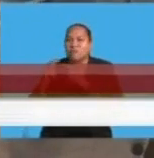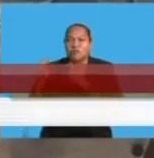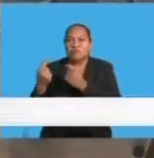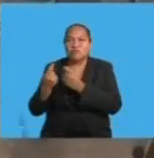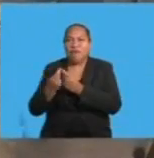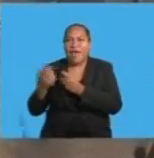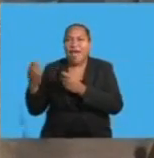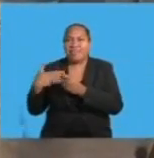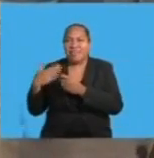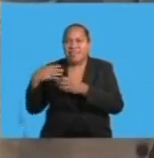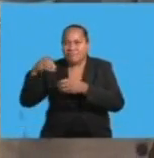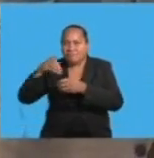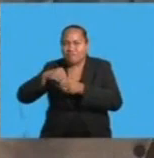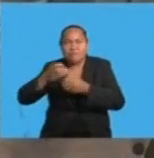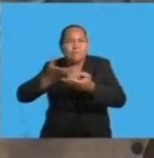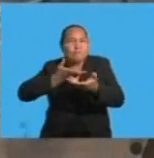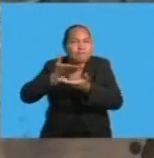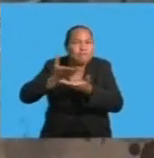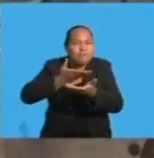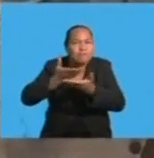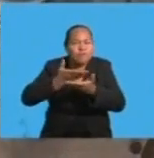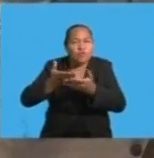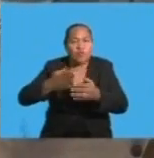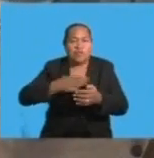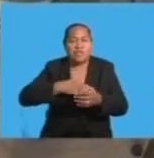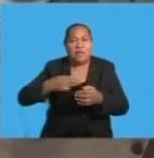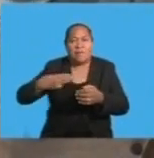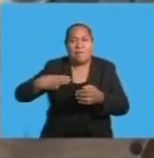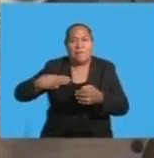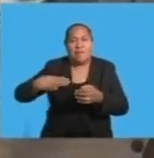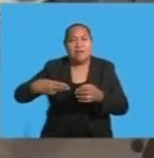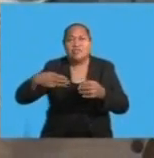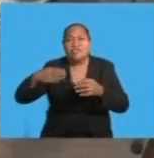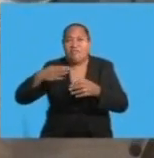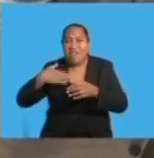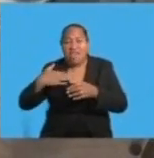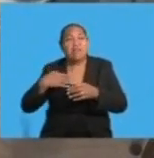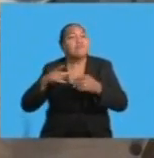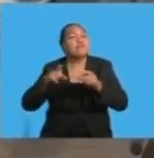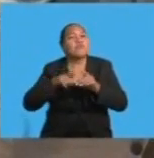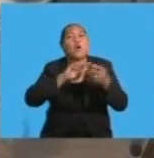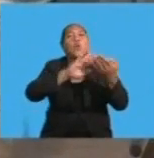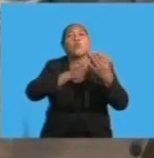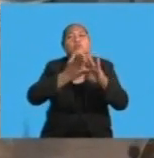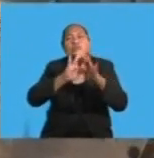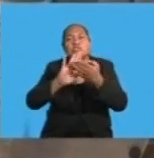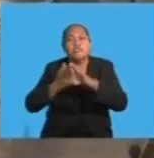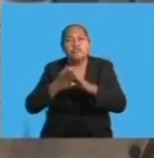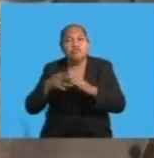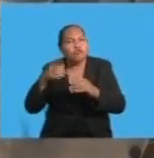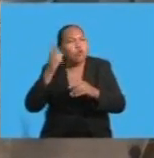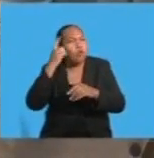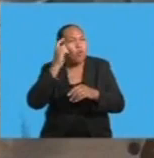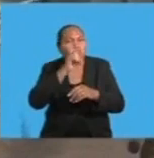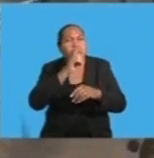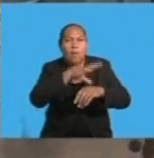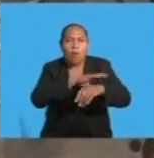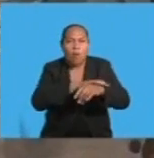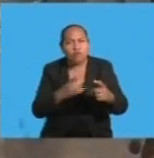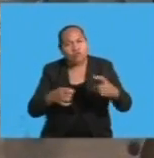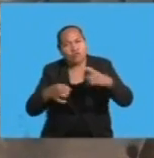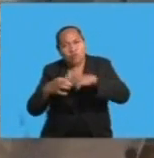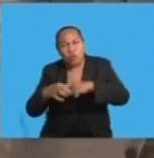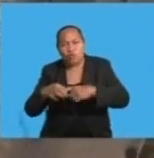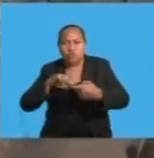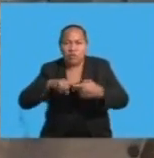with Provincial Council and members of both Namosi and Naitasiri community involving the police department on strategies